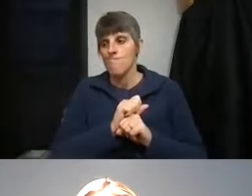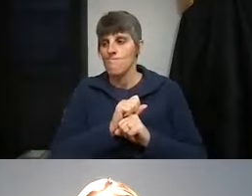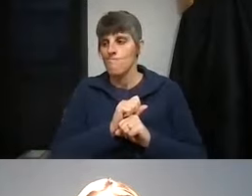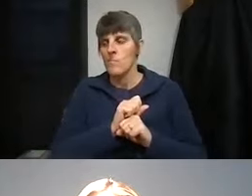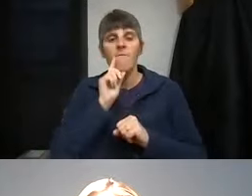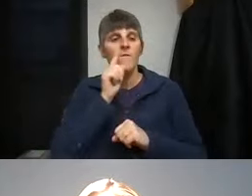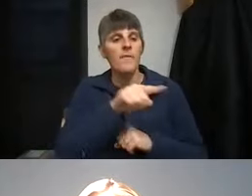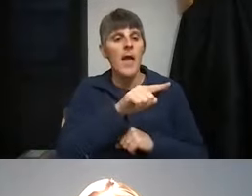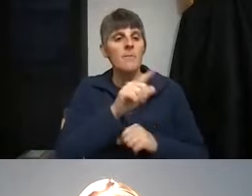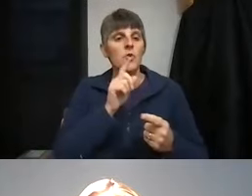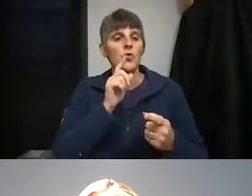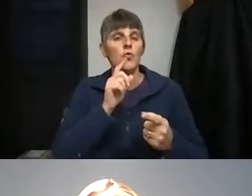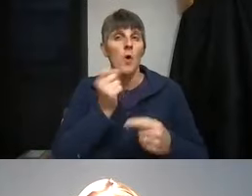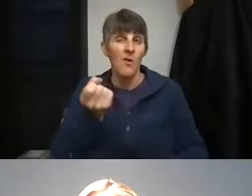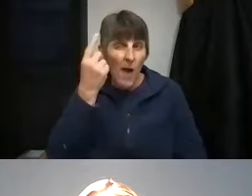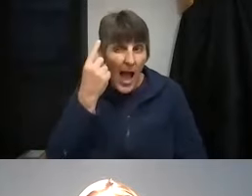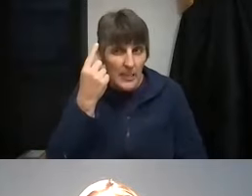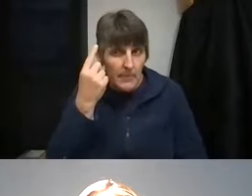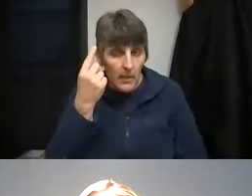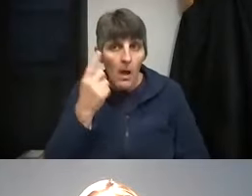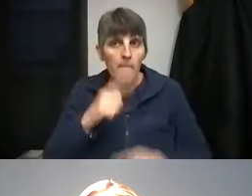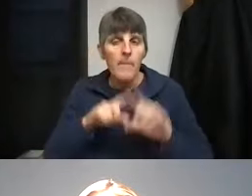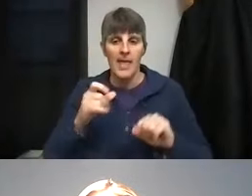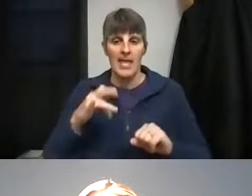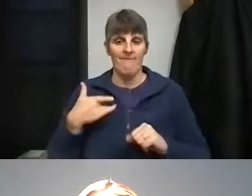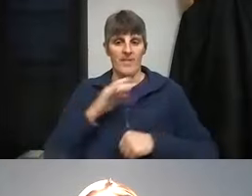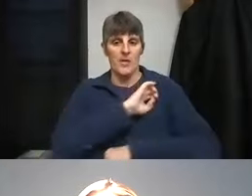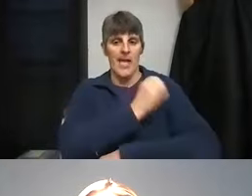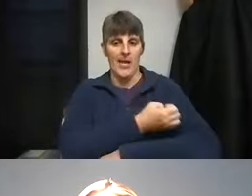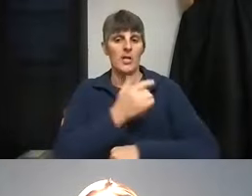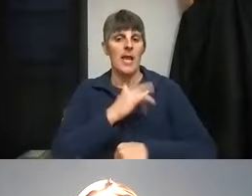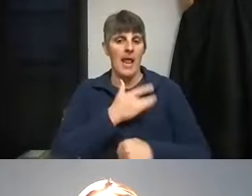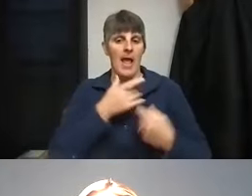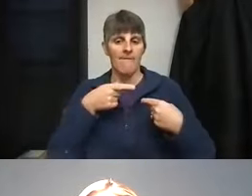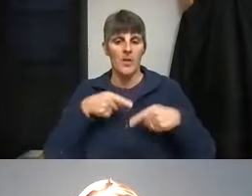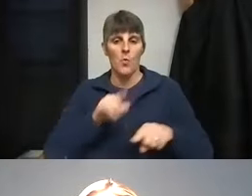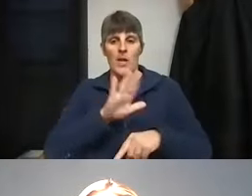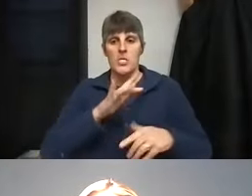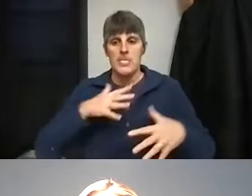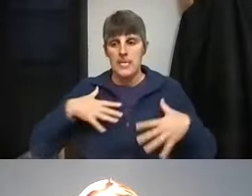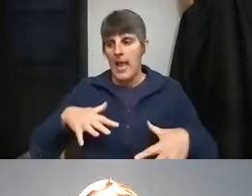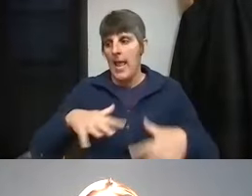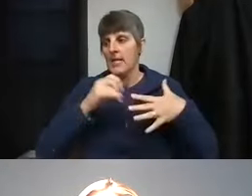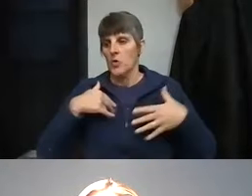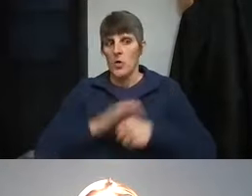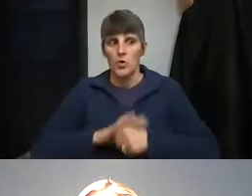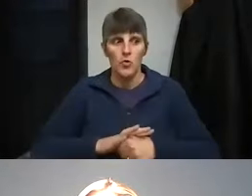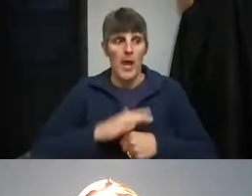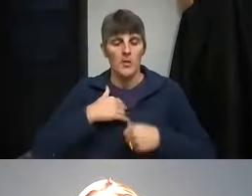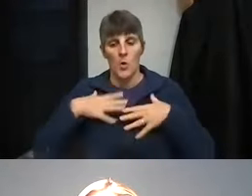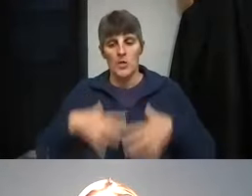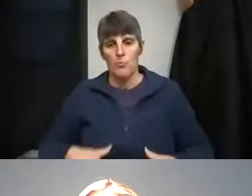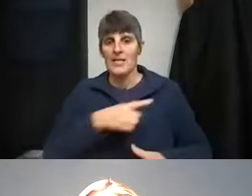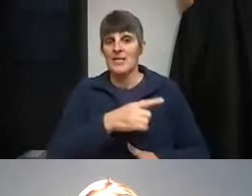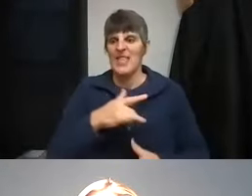for them to actually grasp things, but they can feel your energy. And I feel that when you're being anxious or stressed out or depressed, they feel